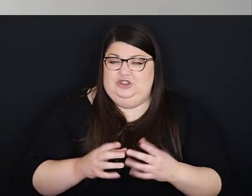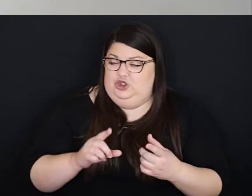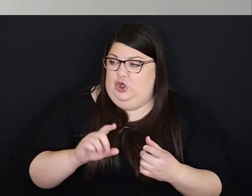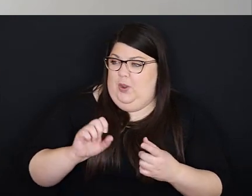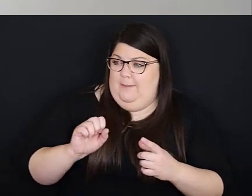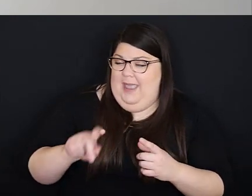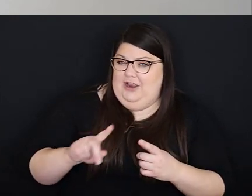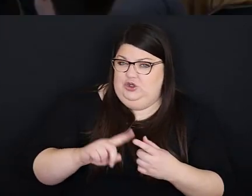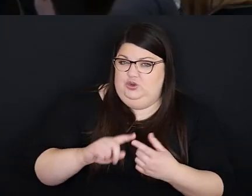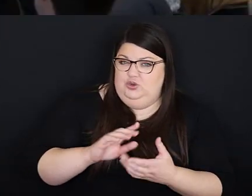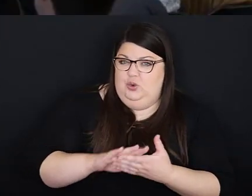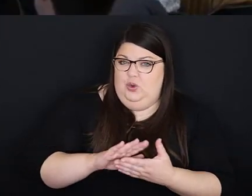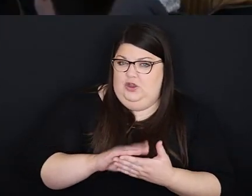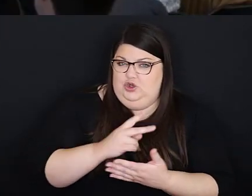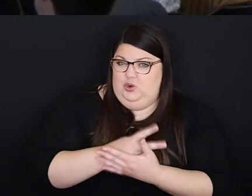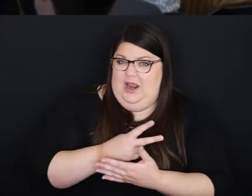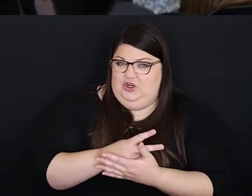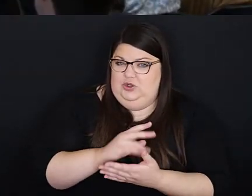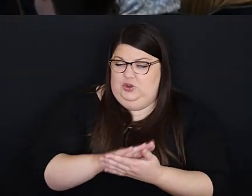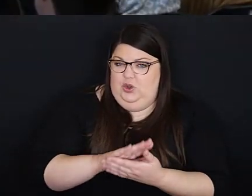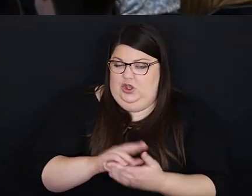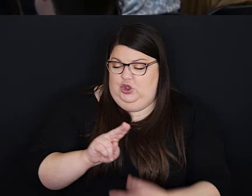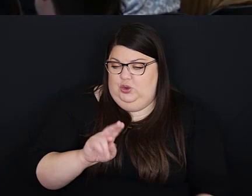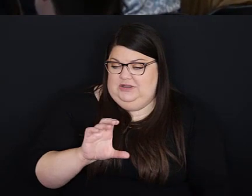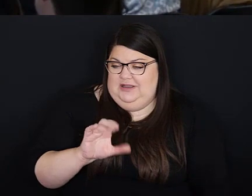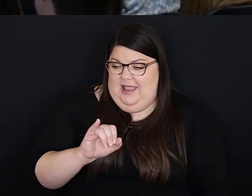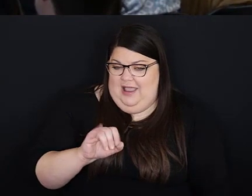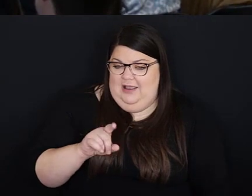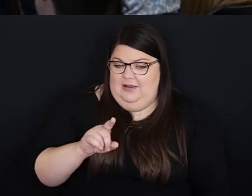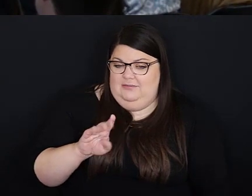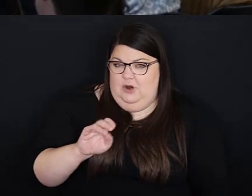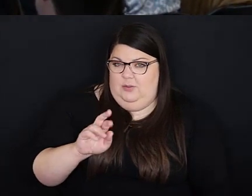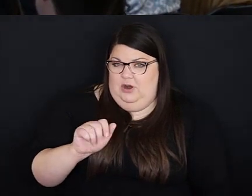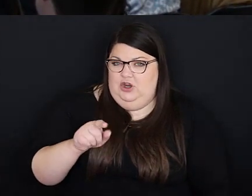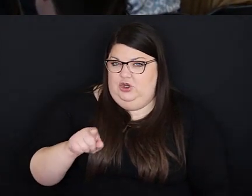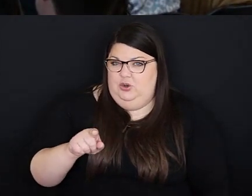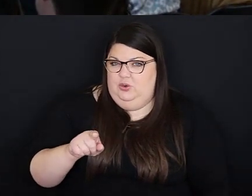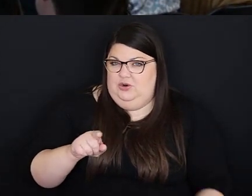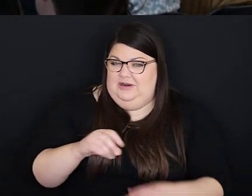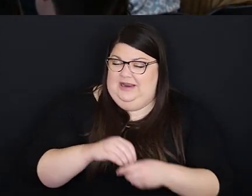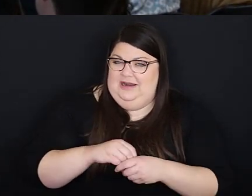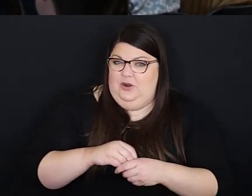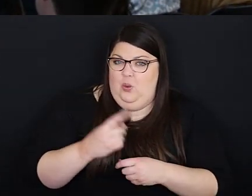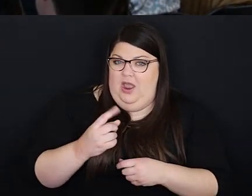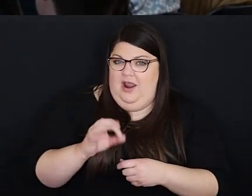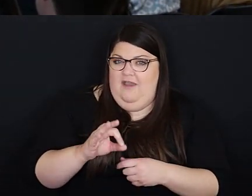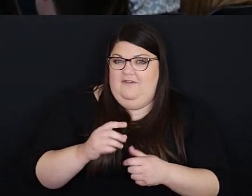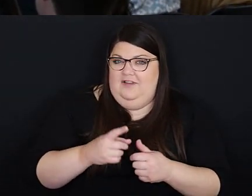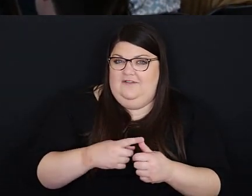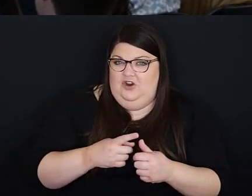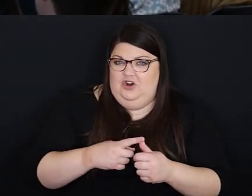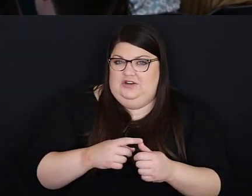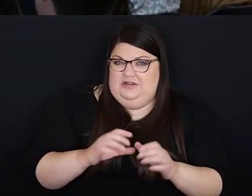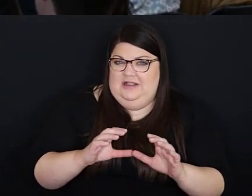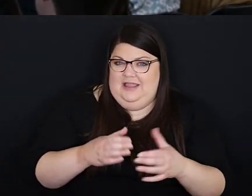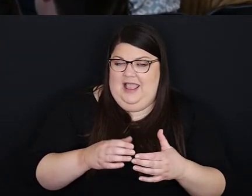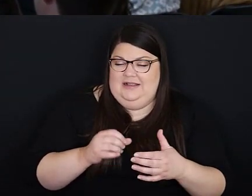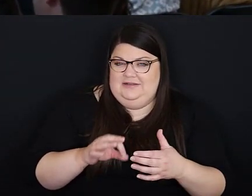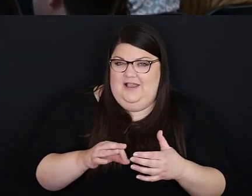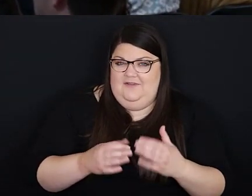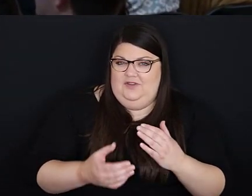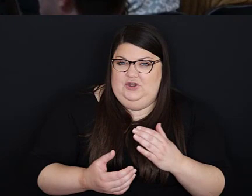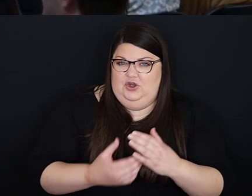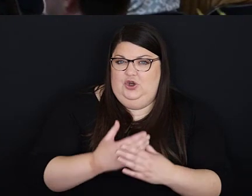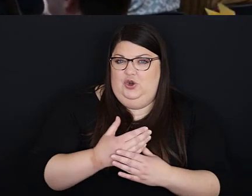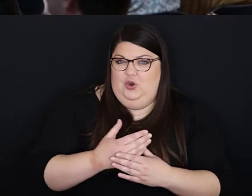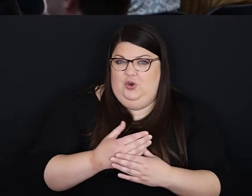Well, you went back to school. She went back to graduate school at UCI. She was, Barbara, you were in really one of the first class of